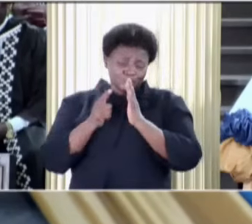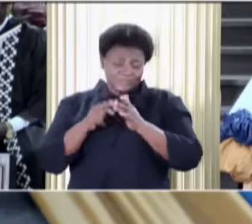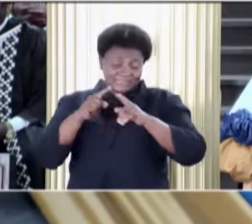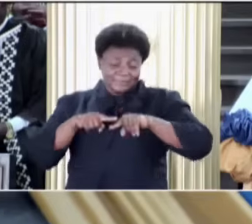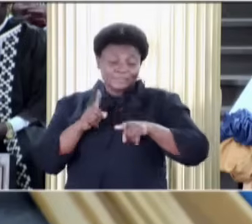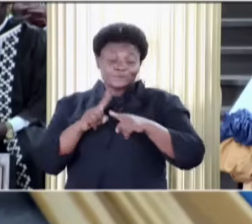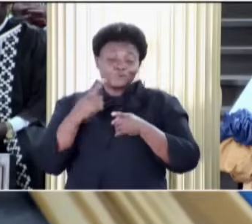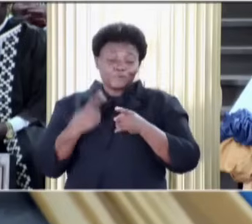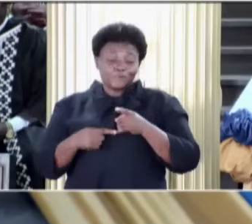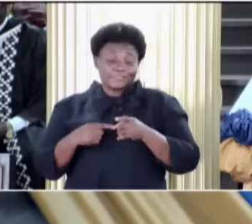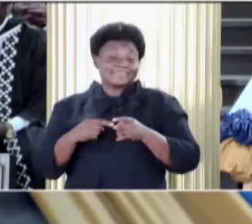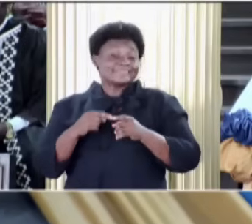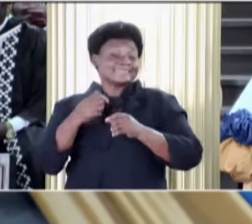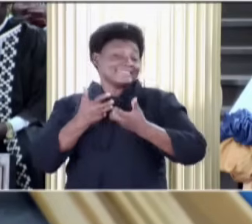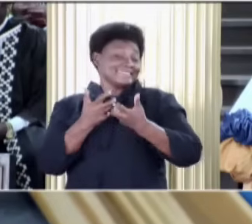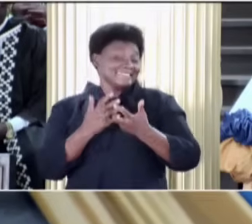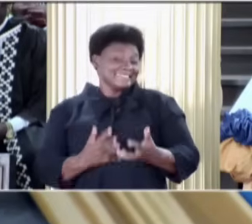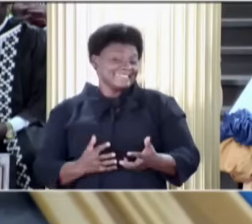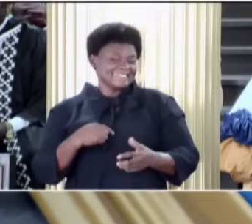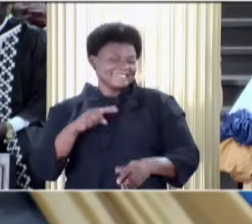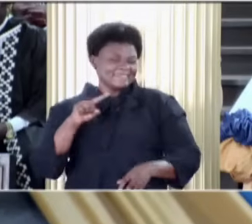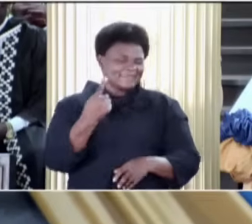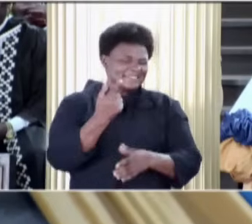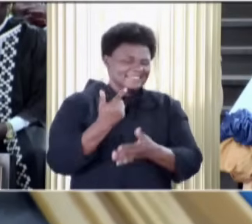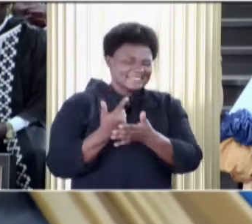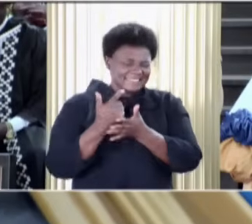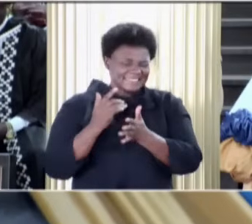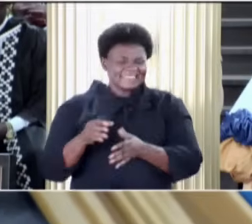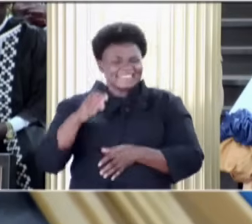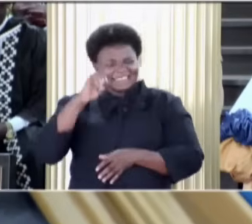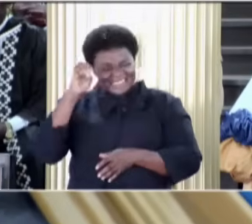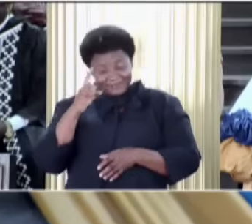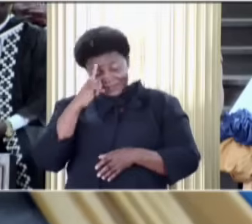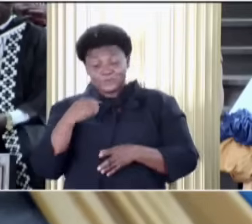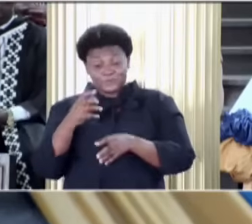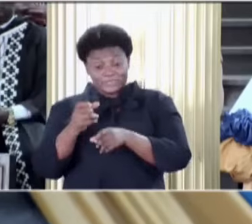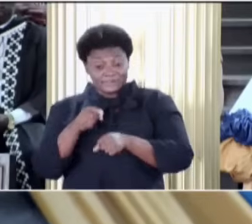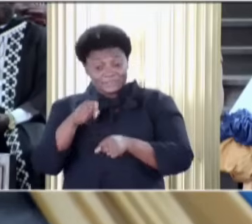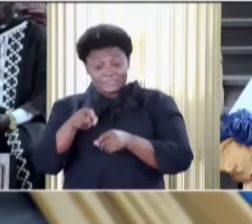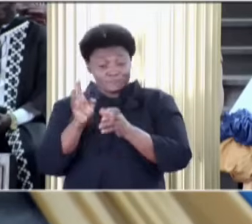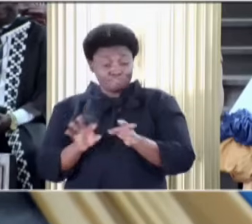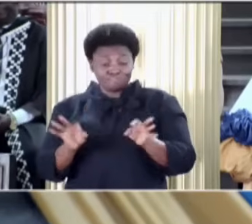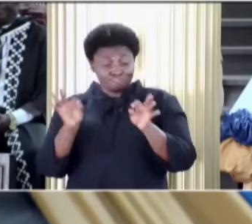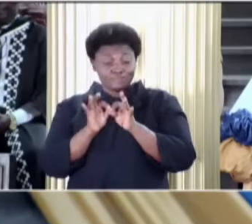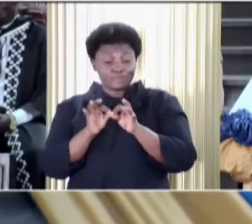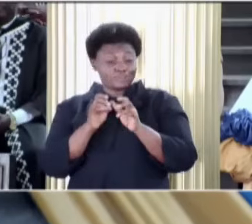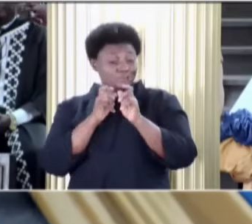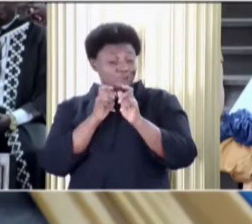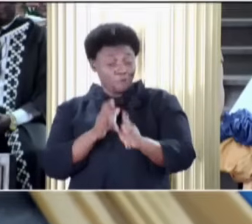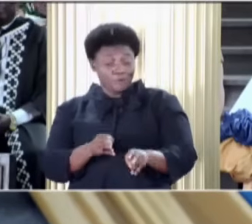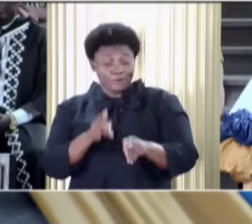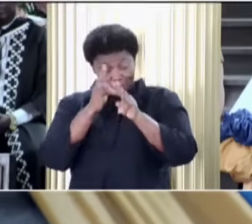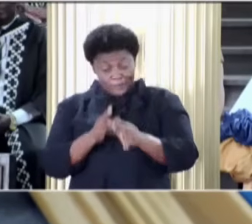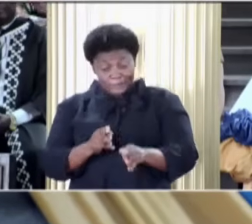Engineering, becoming the first Ghanaian ever to receive this prestigious honor.